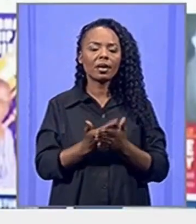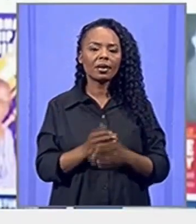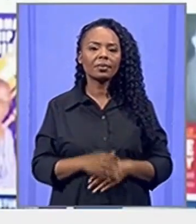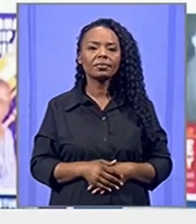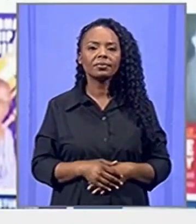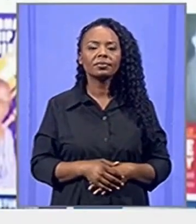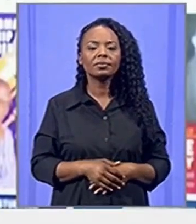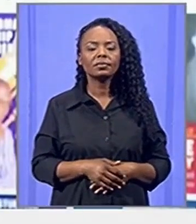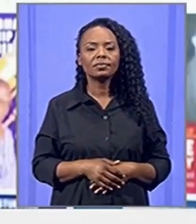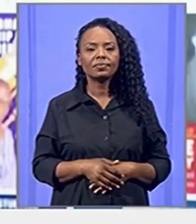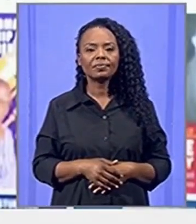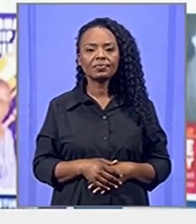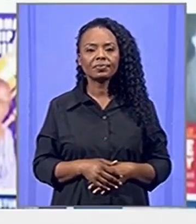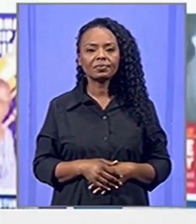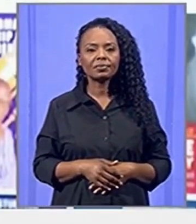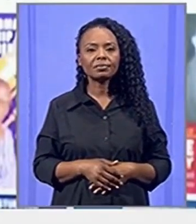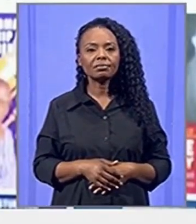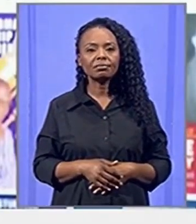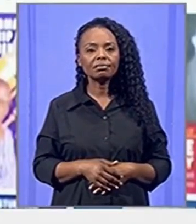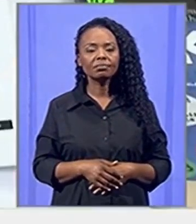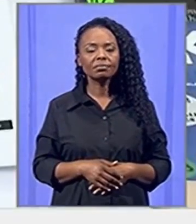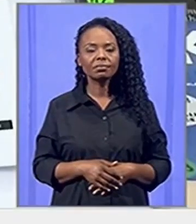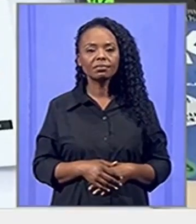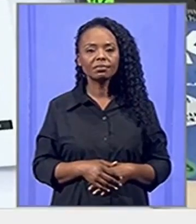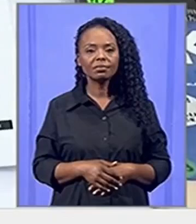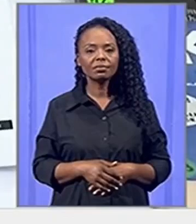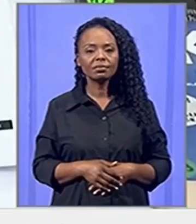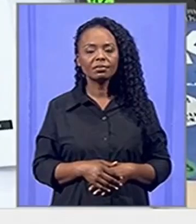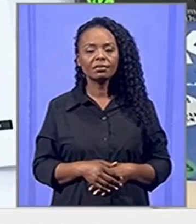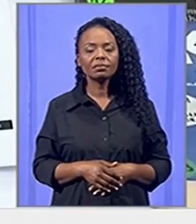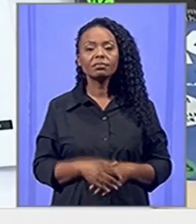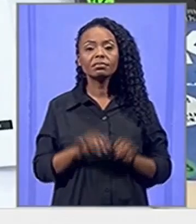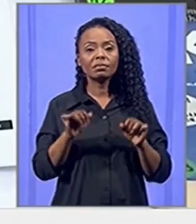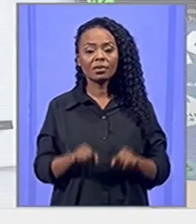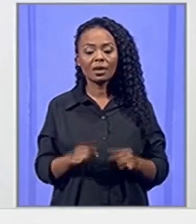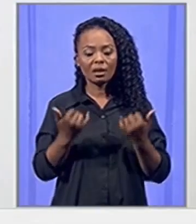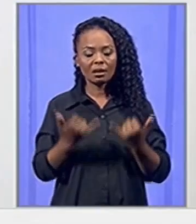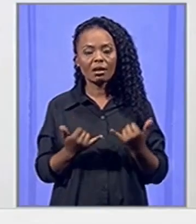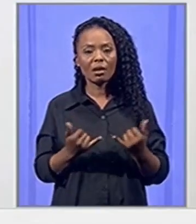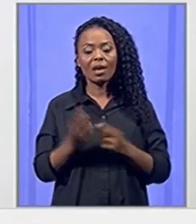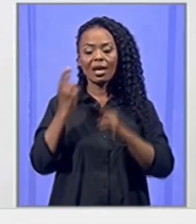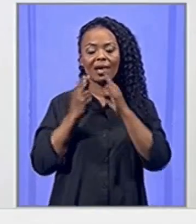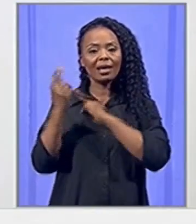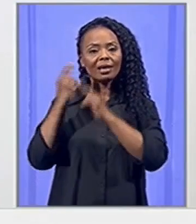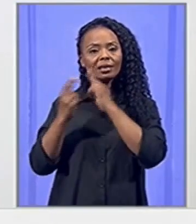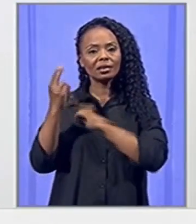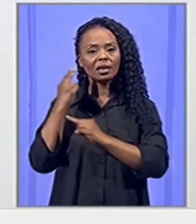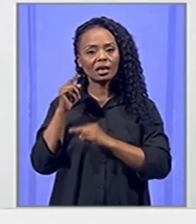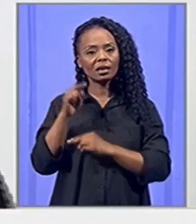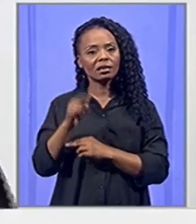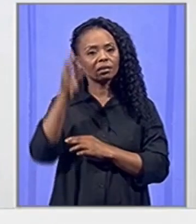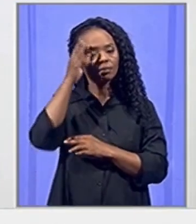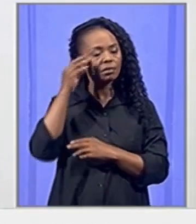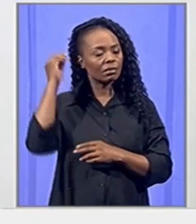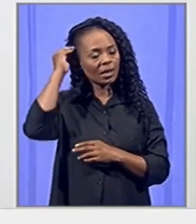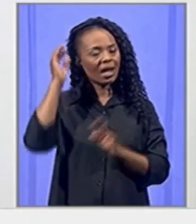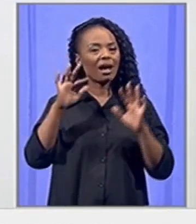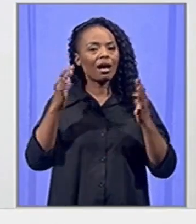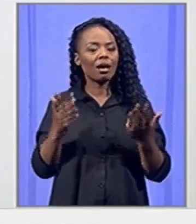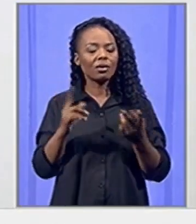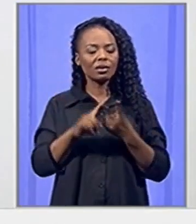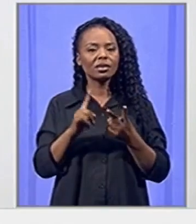ho rupella le ho ba ruta hore na dintho di tsamaiswa jwang. How else do we capture our heritage? How else do we capture our history?